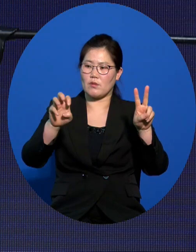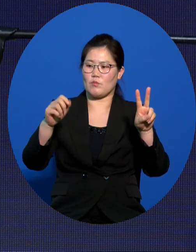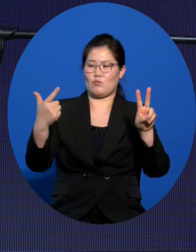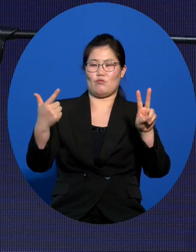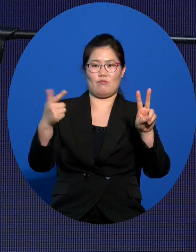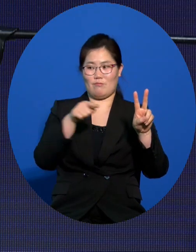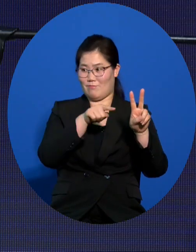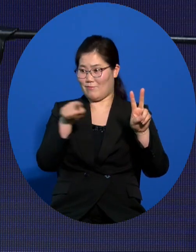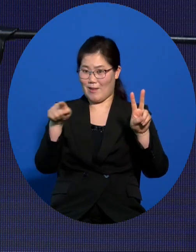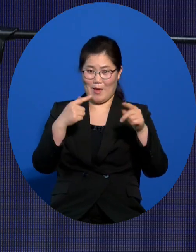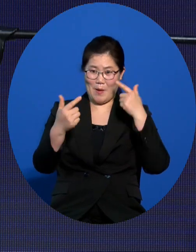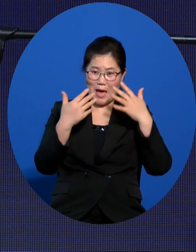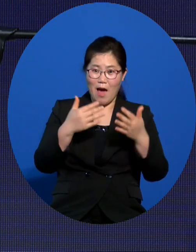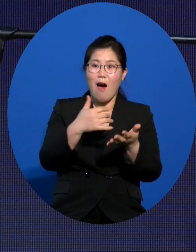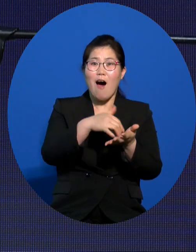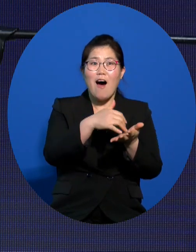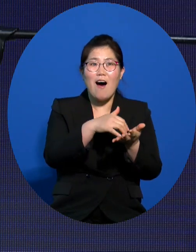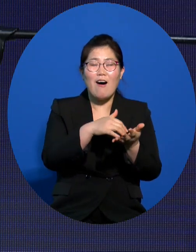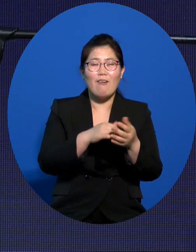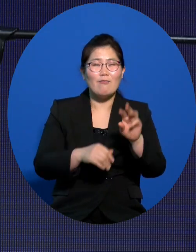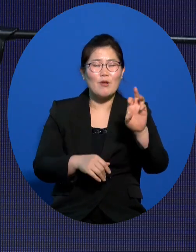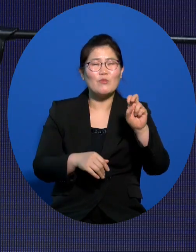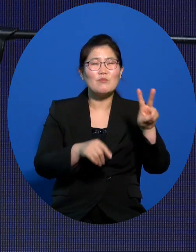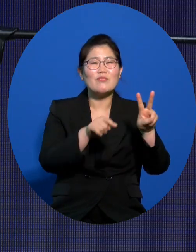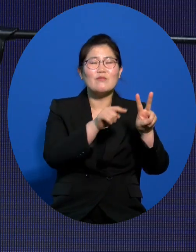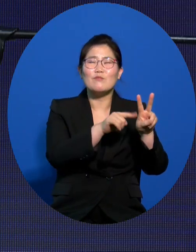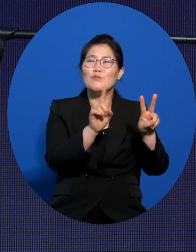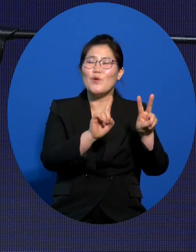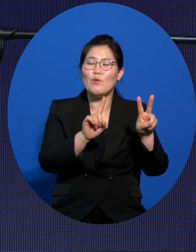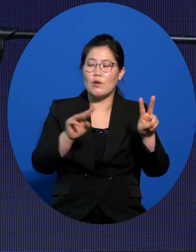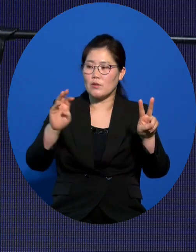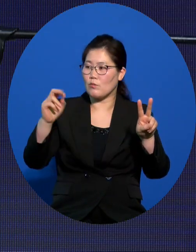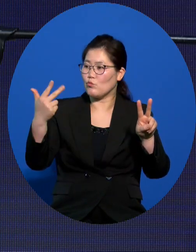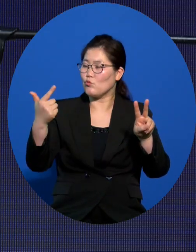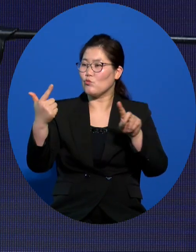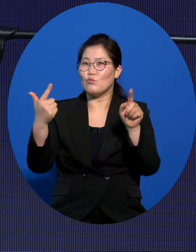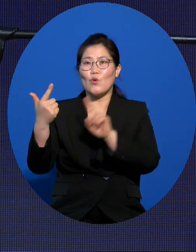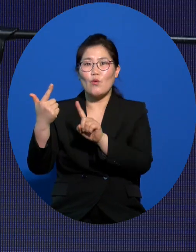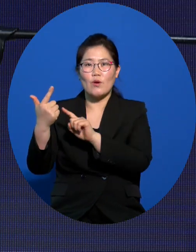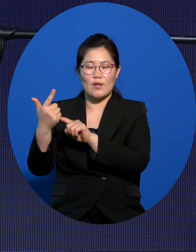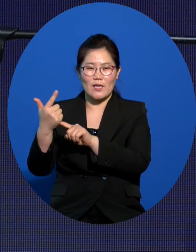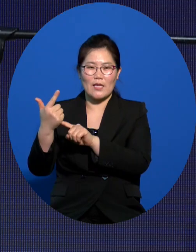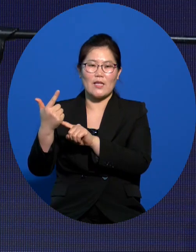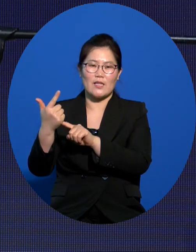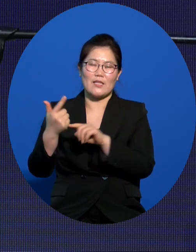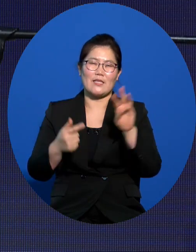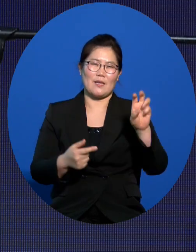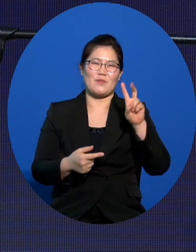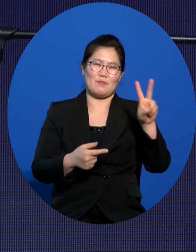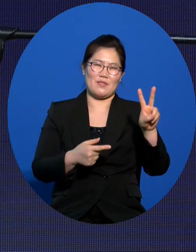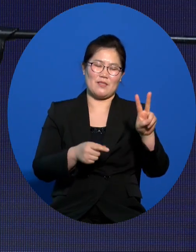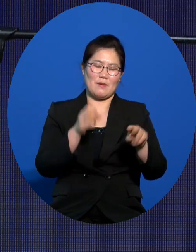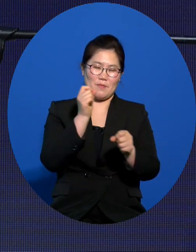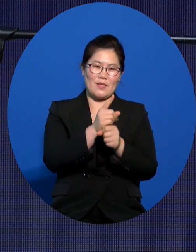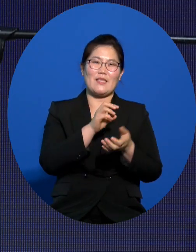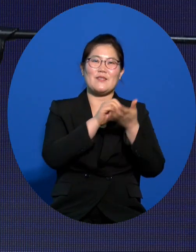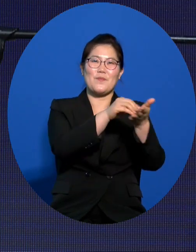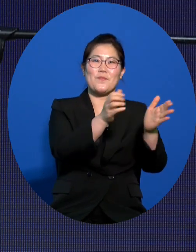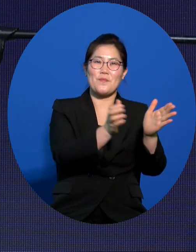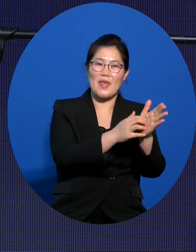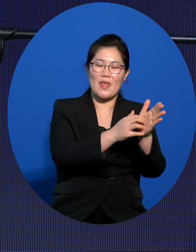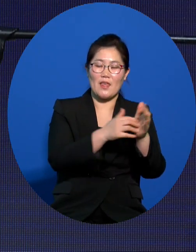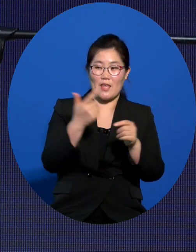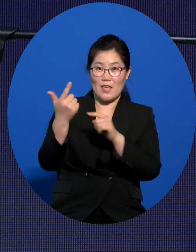36? The 32 are the officially registered vehicles with the mobility support centers.